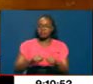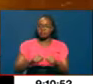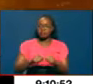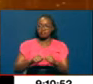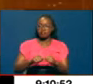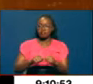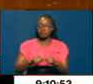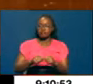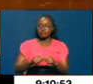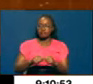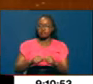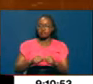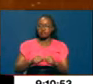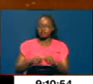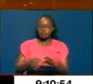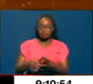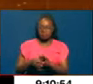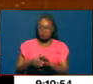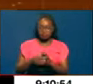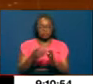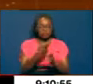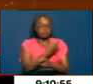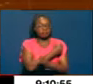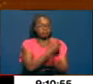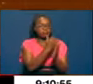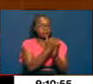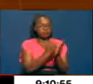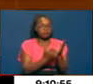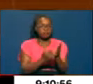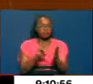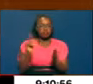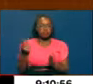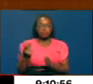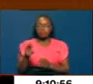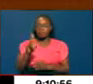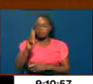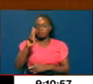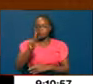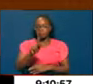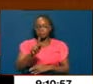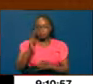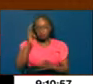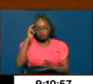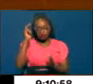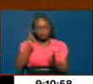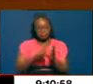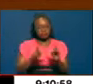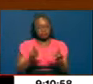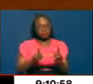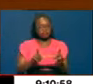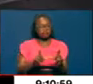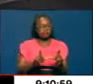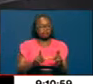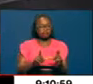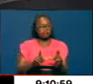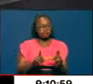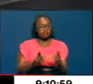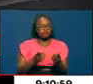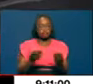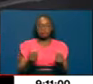vaccination programs. The move will see Kenya and UK recognize their vaccine certificates for ease of